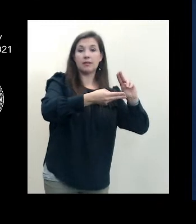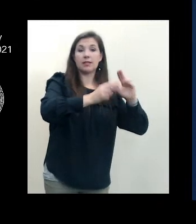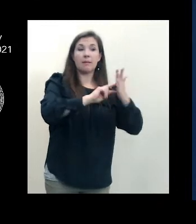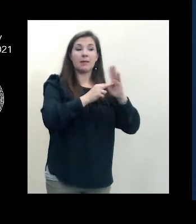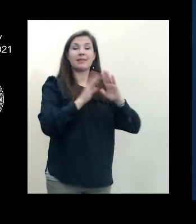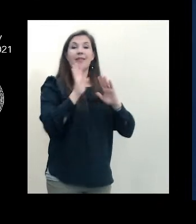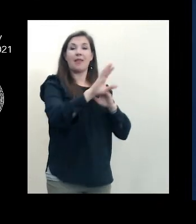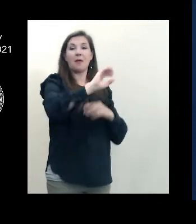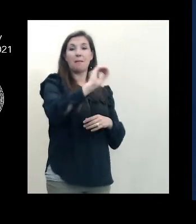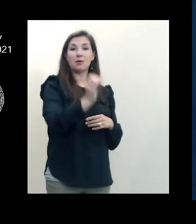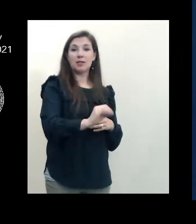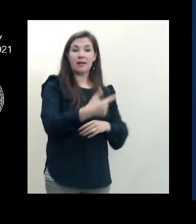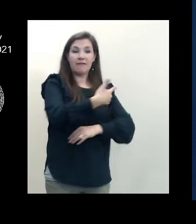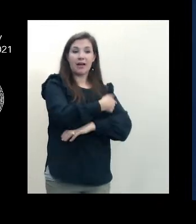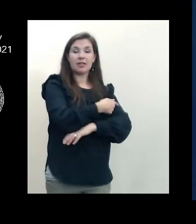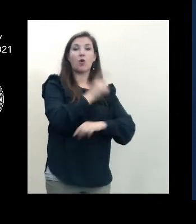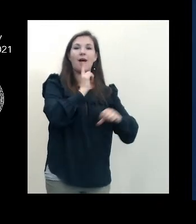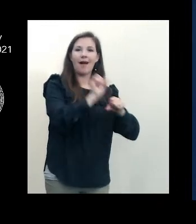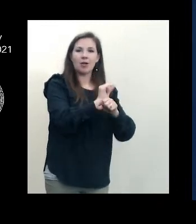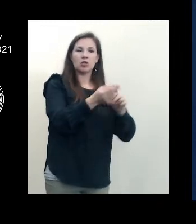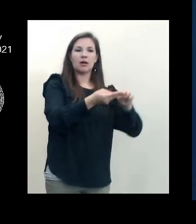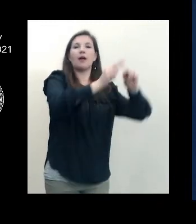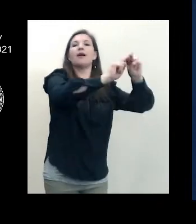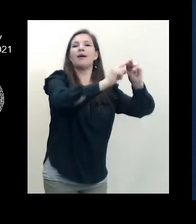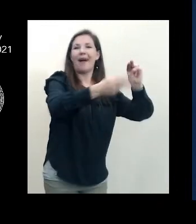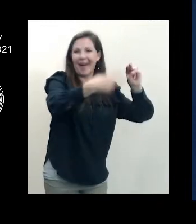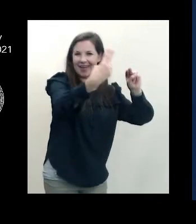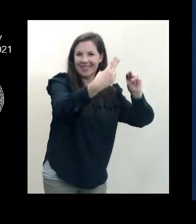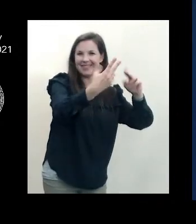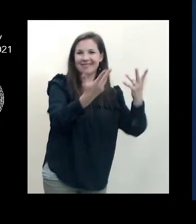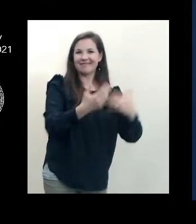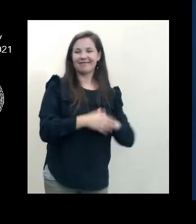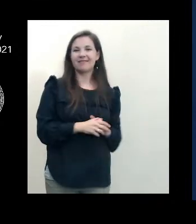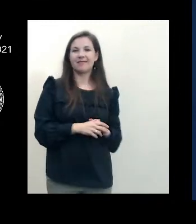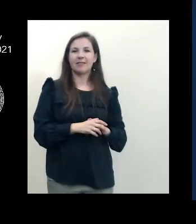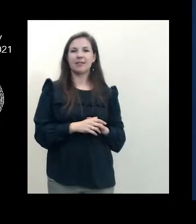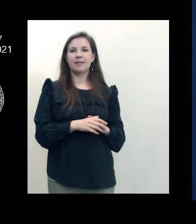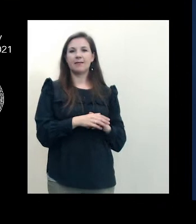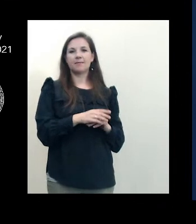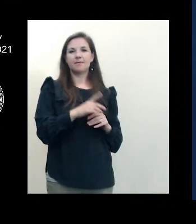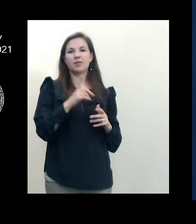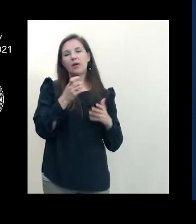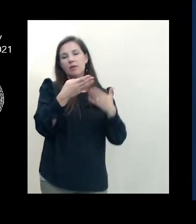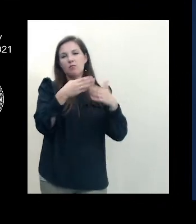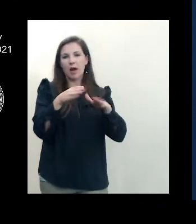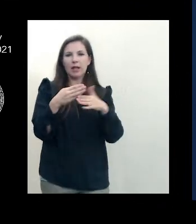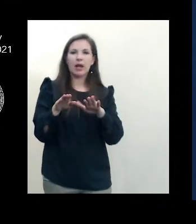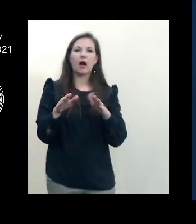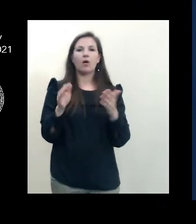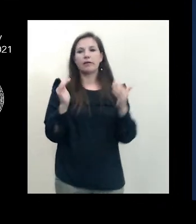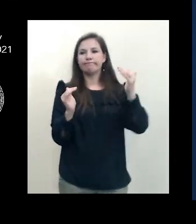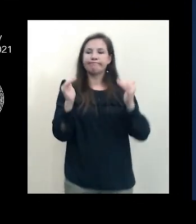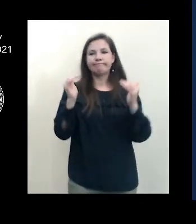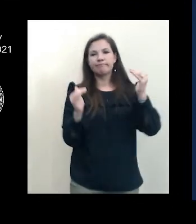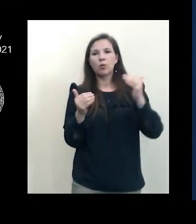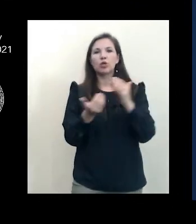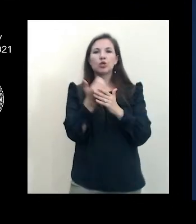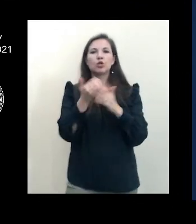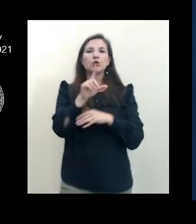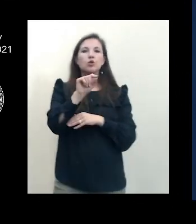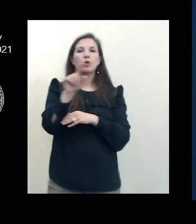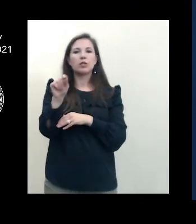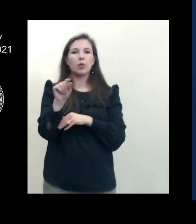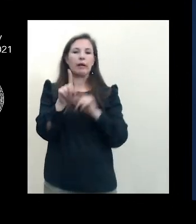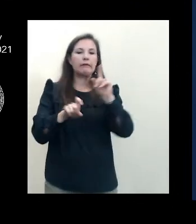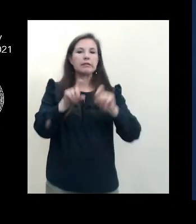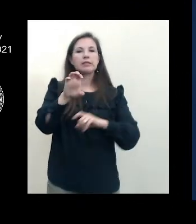their percentage of those vaccinated in the other counties is probably higher. You have to break it down and look at what the new 2020 census numbers